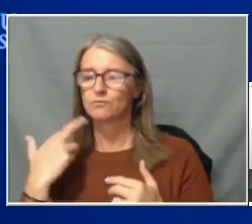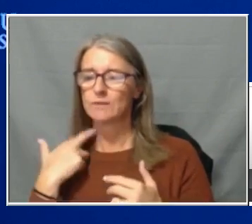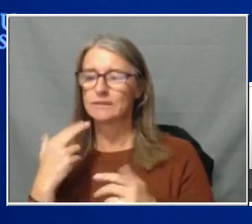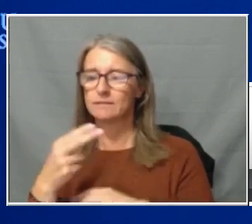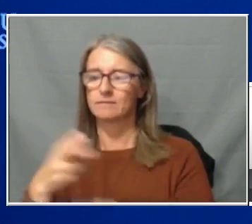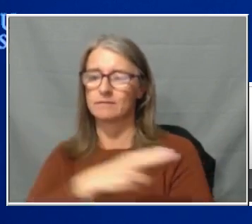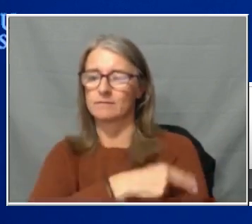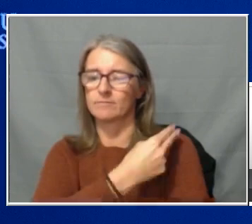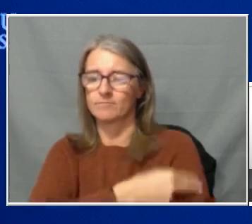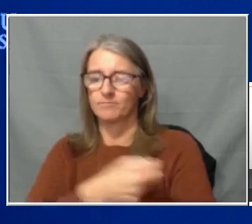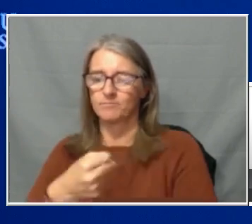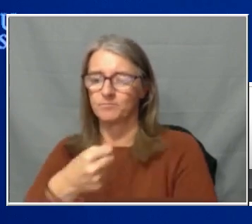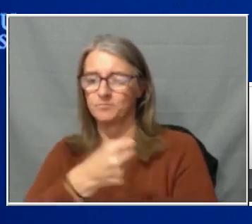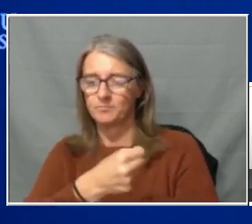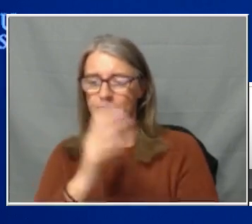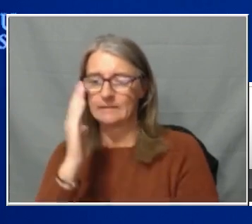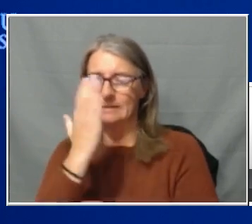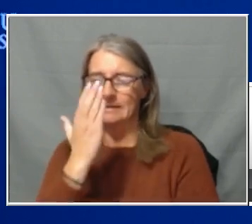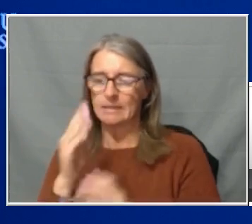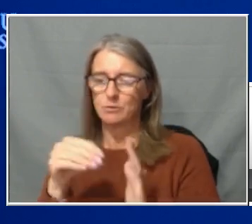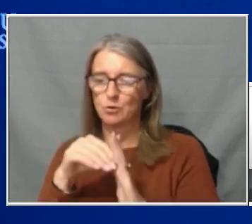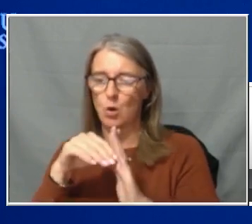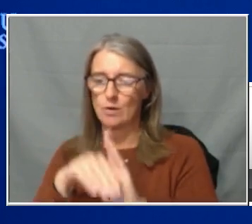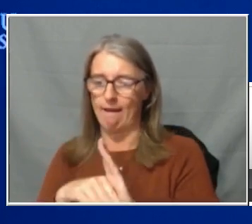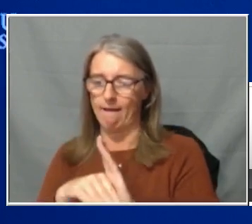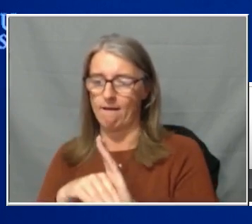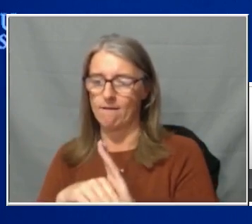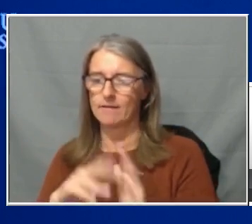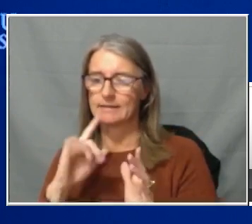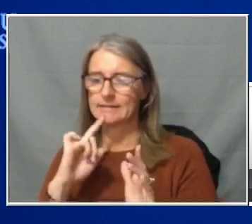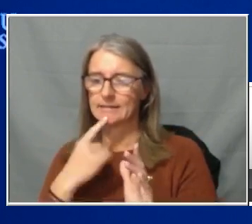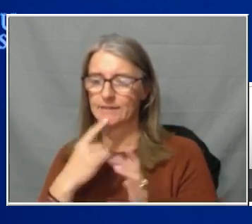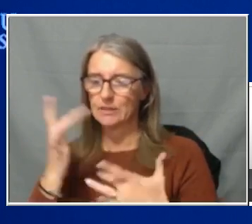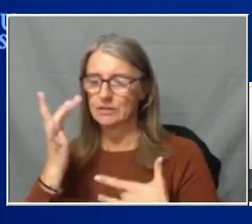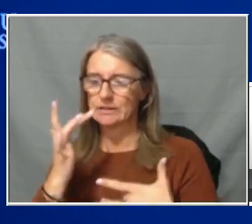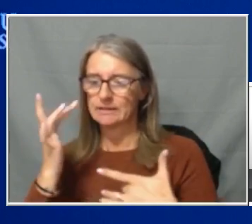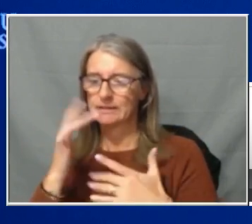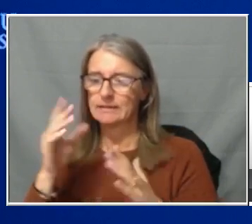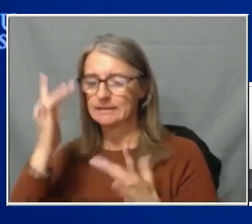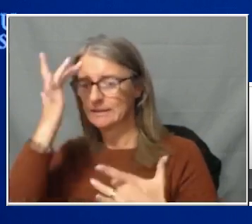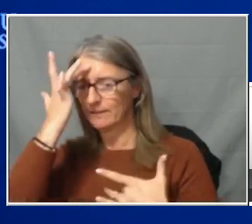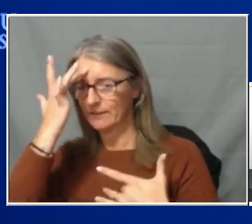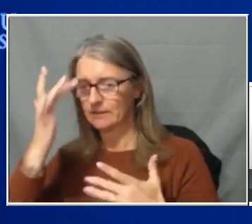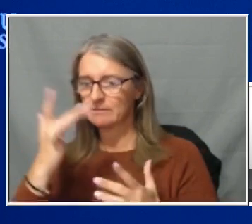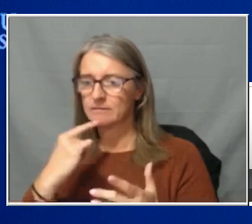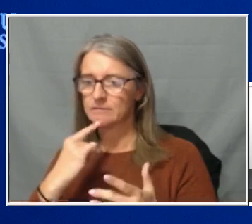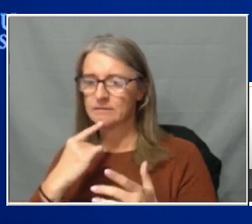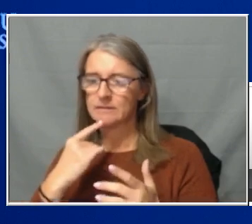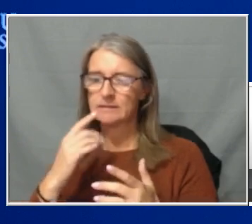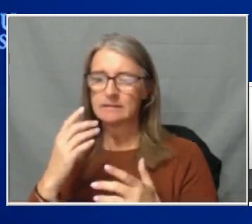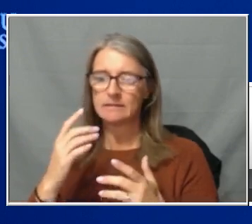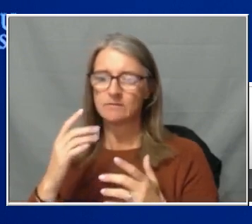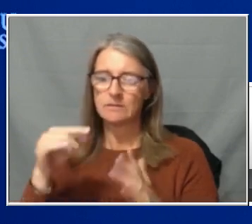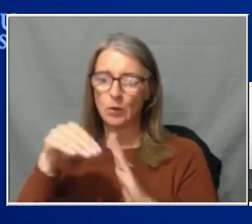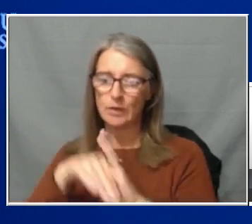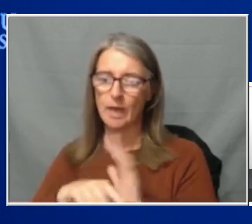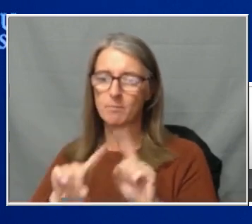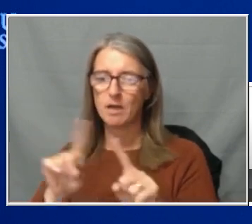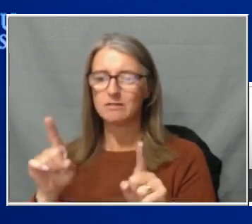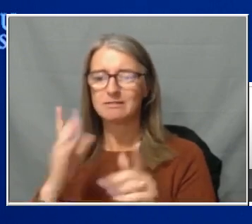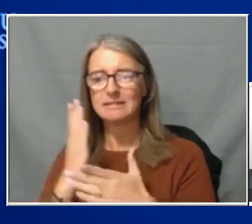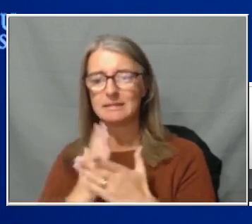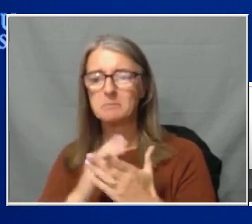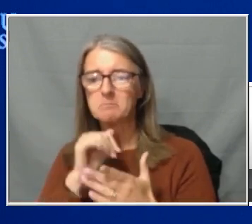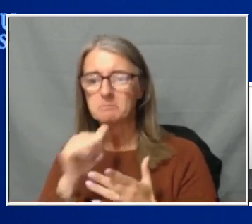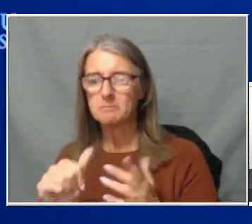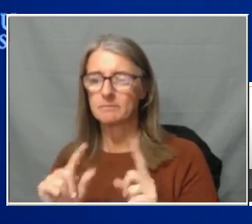hospitalization seem to go down, and severe disease seem to go down, but there are caveats to that as well. But overall, those risks